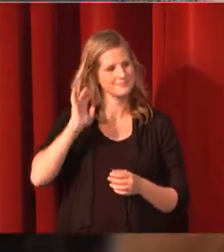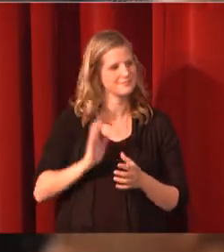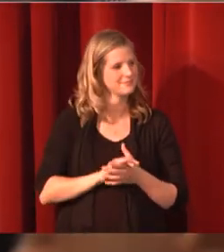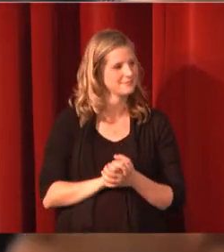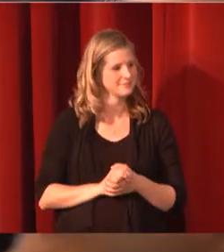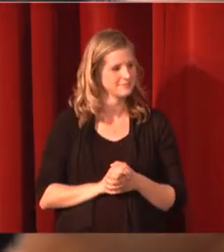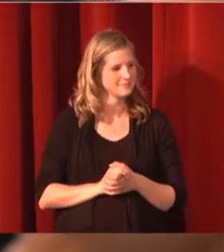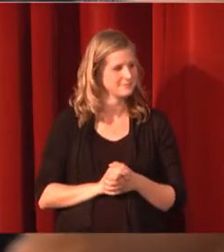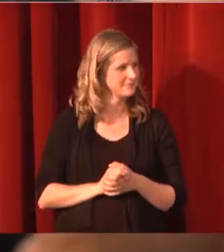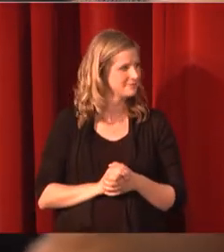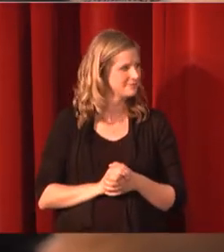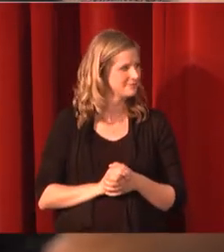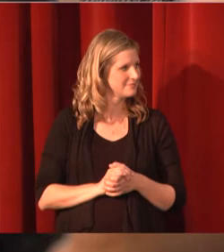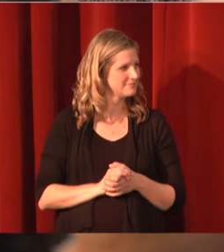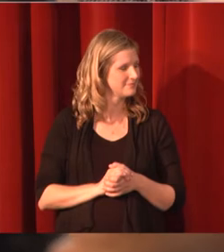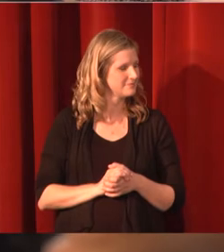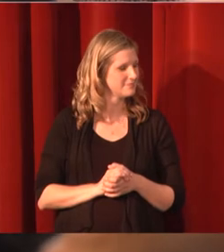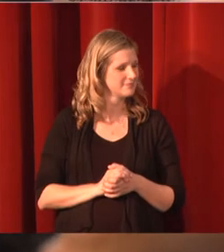I